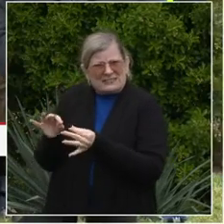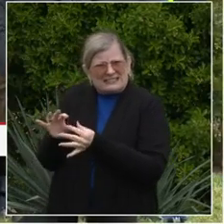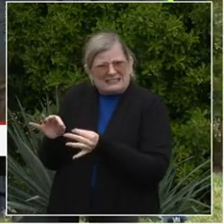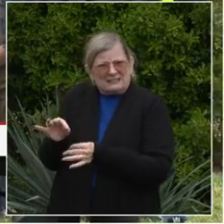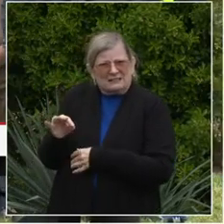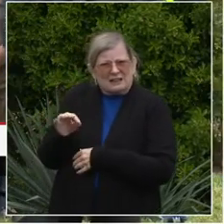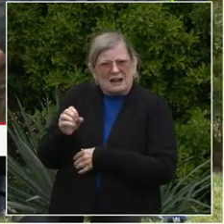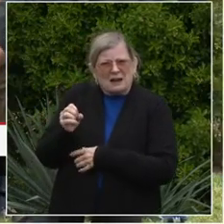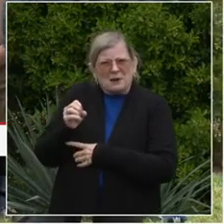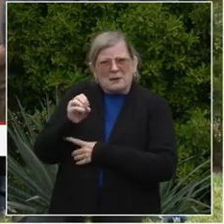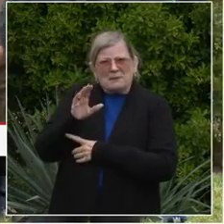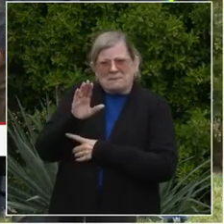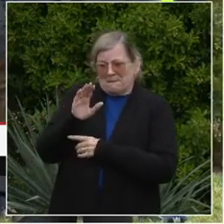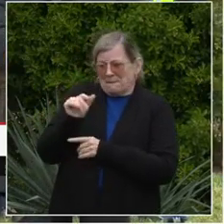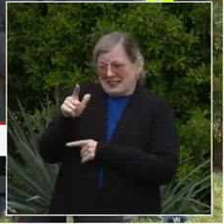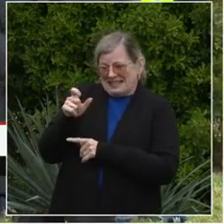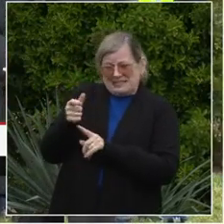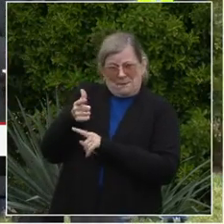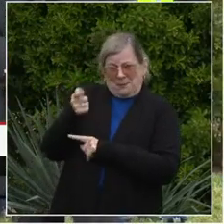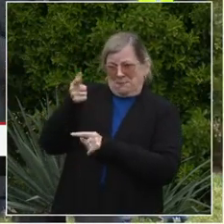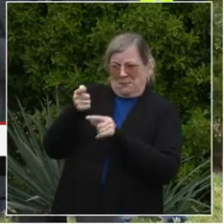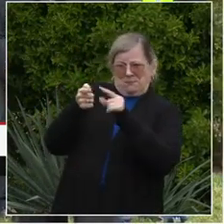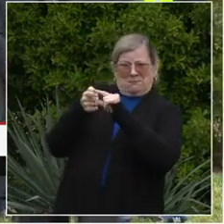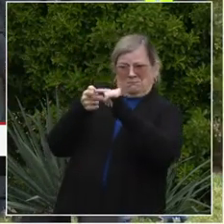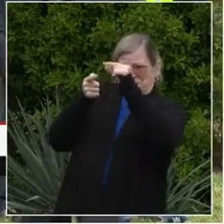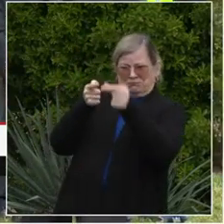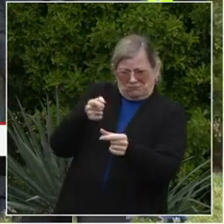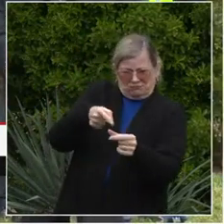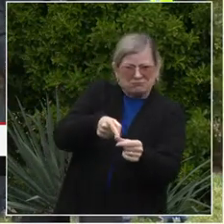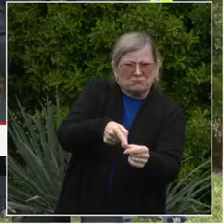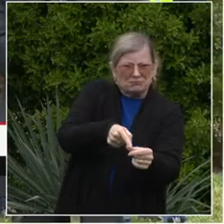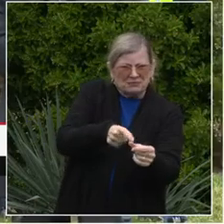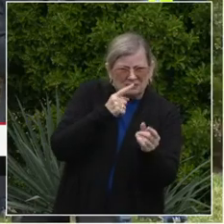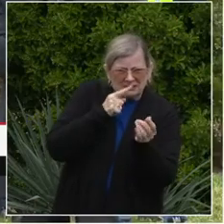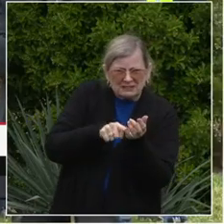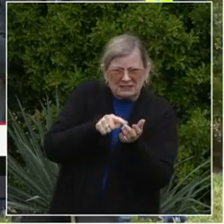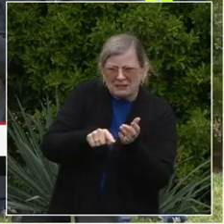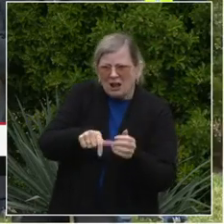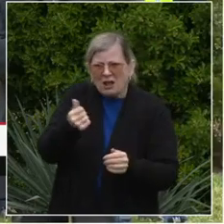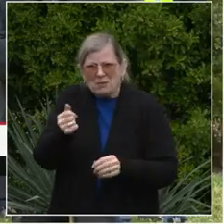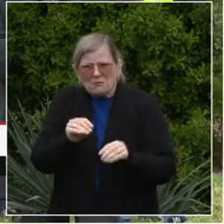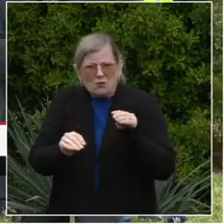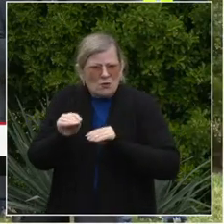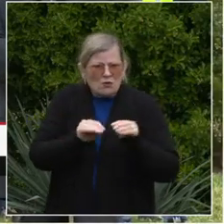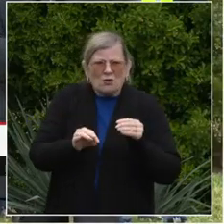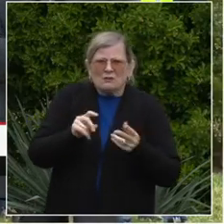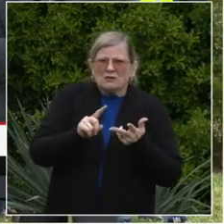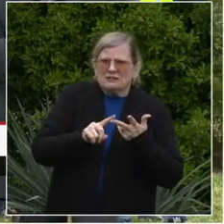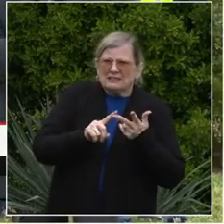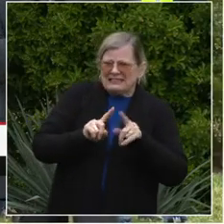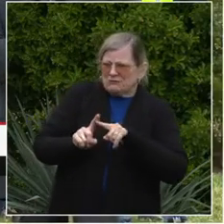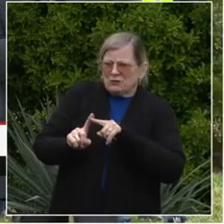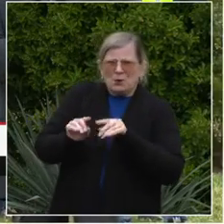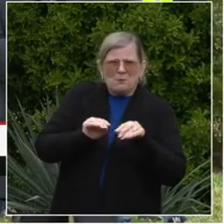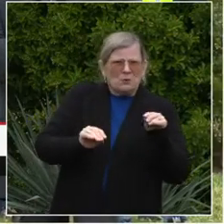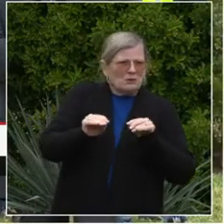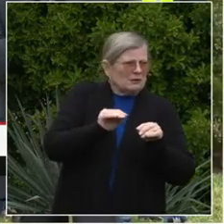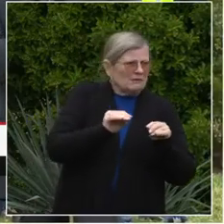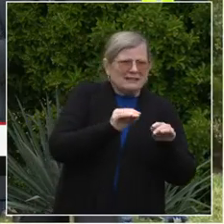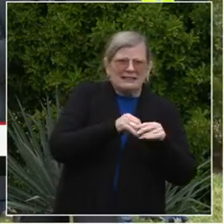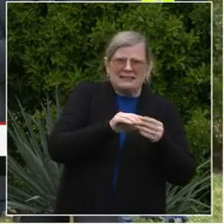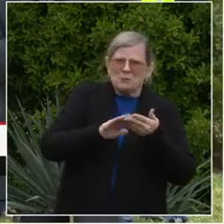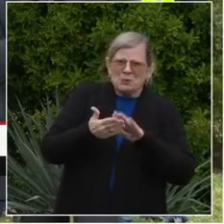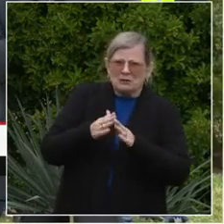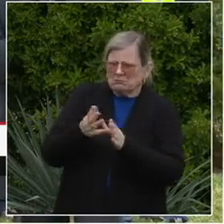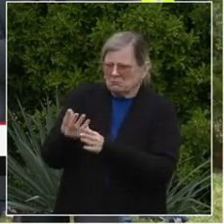that we see in the District of Columbia are firearms that are changing hands, moving about through different communities. How many lives are taken as a result of these